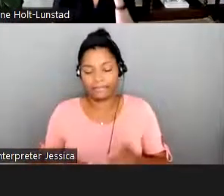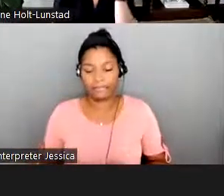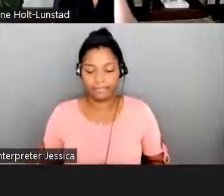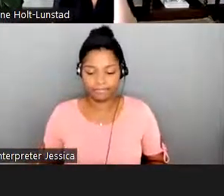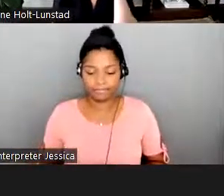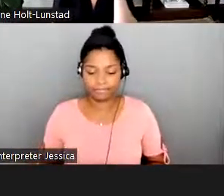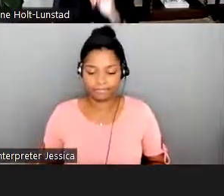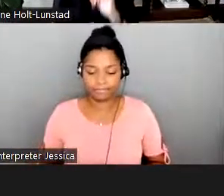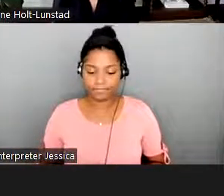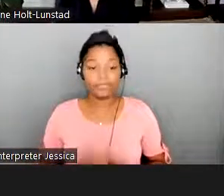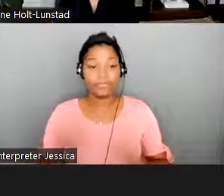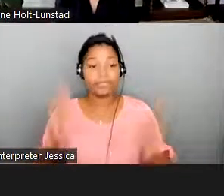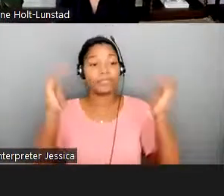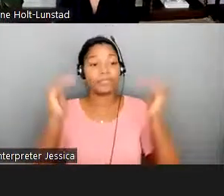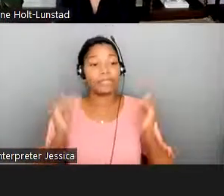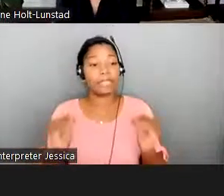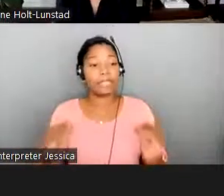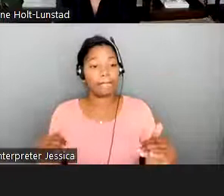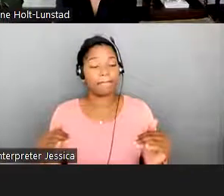The next